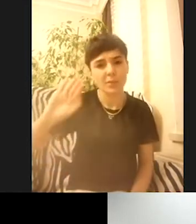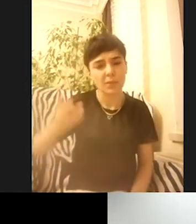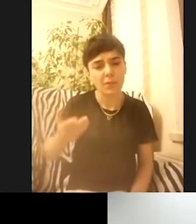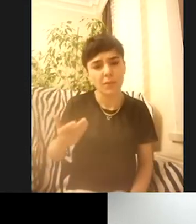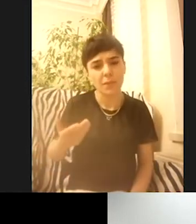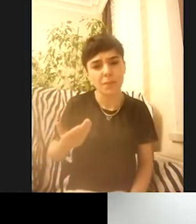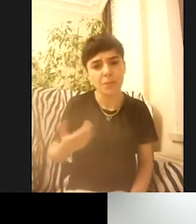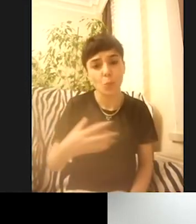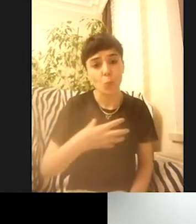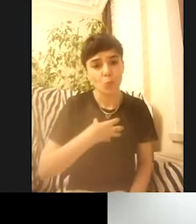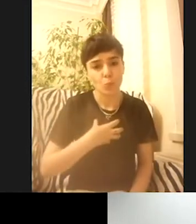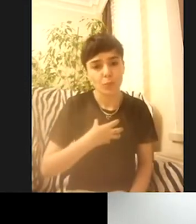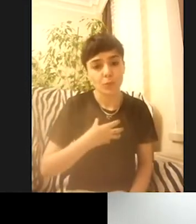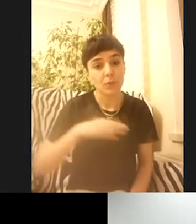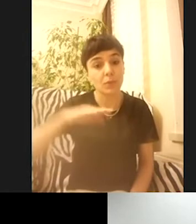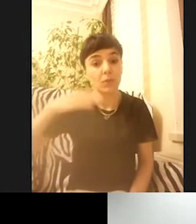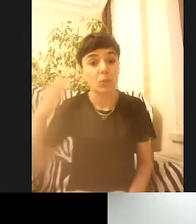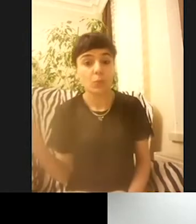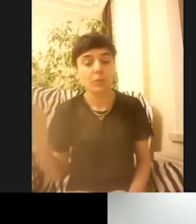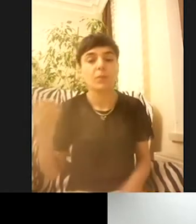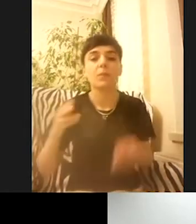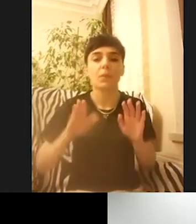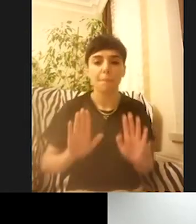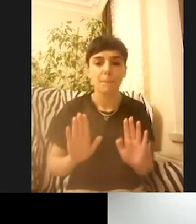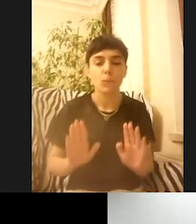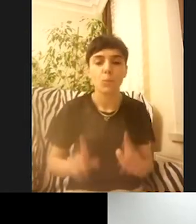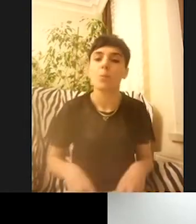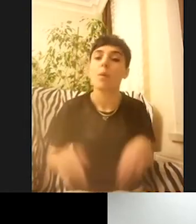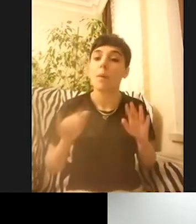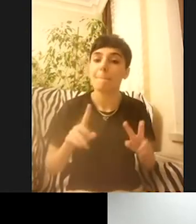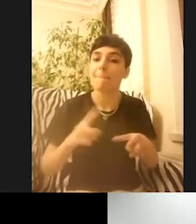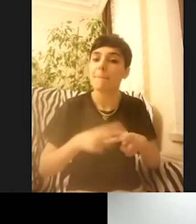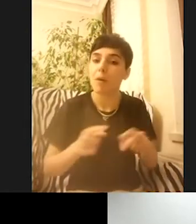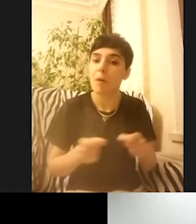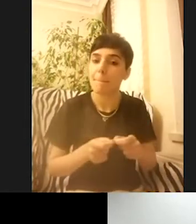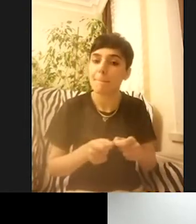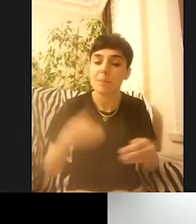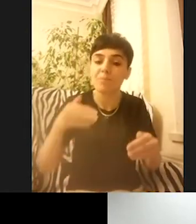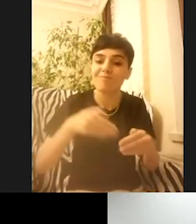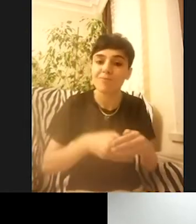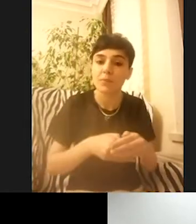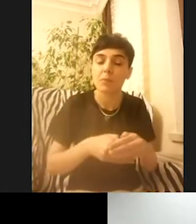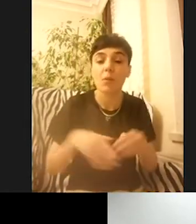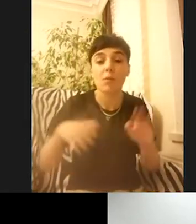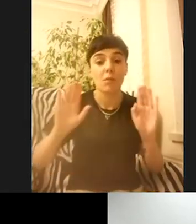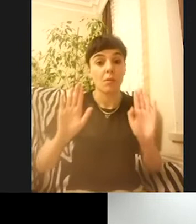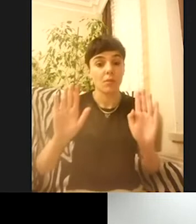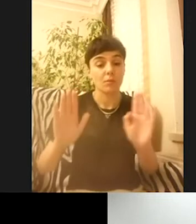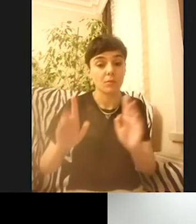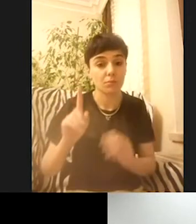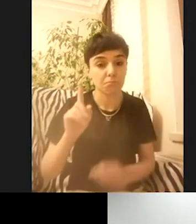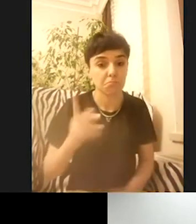EU. And so it's kind of interesting for me to see, like, what kind of solidarity do we